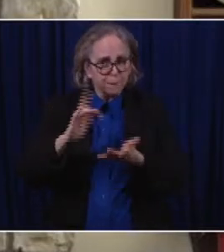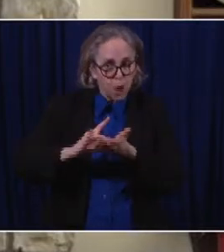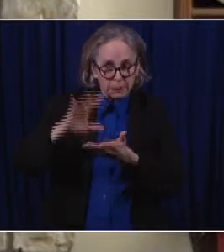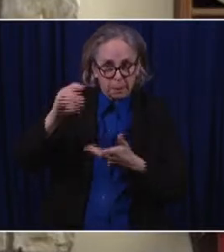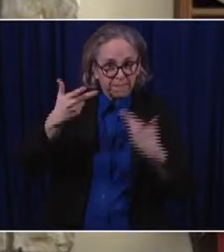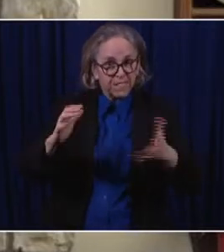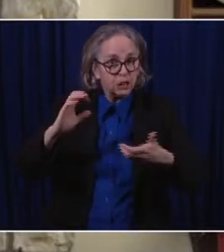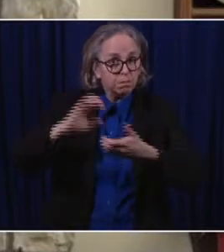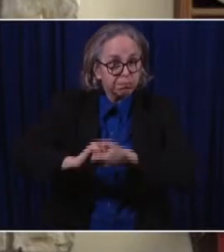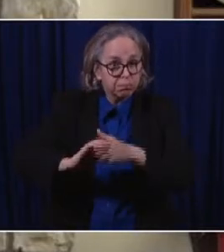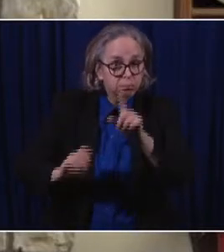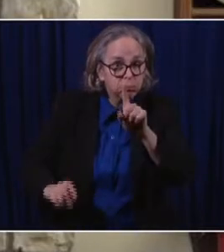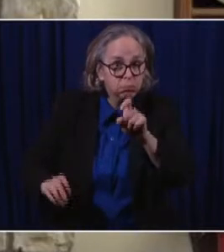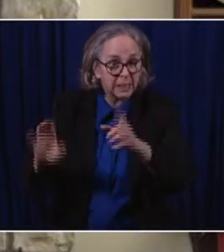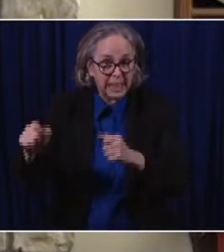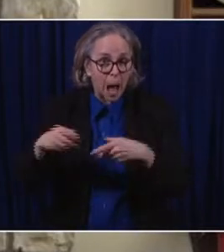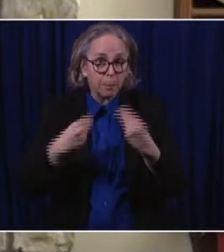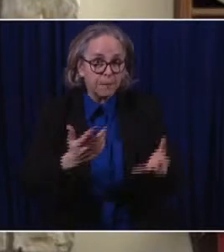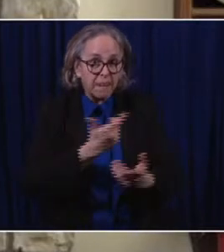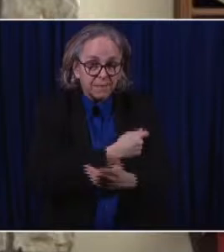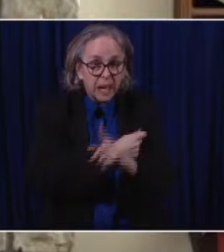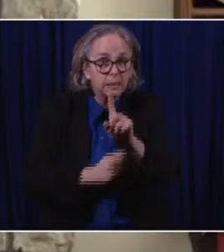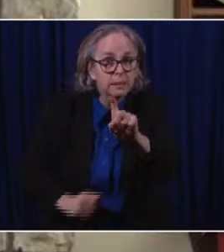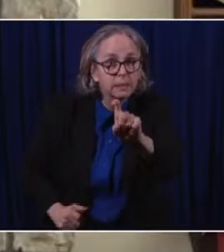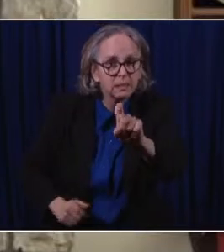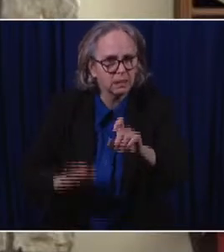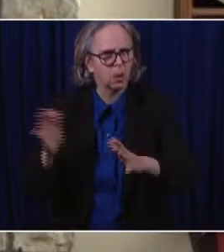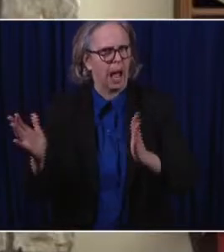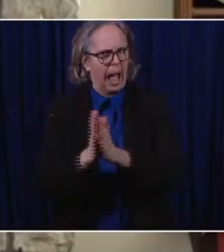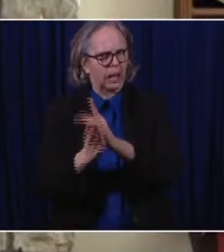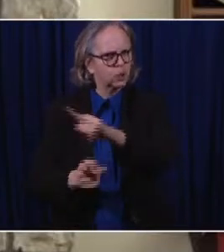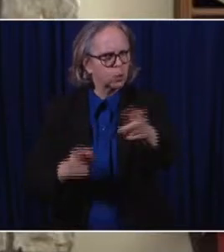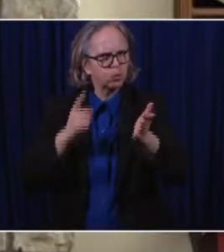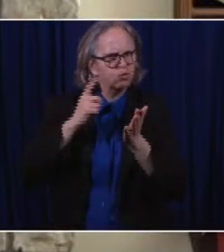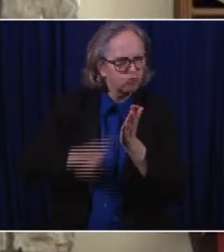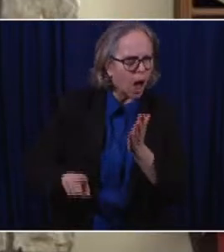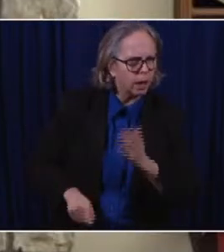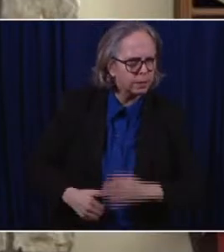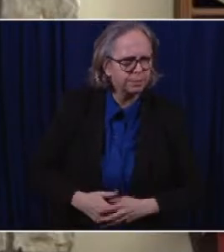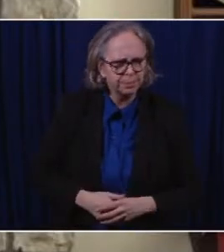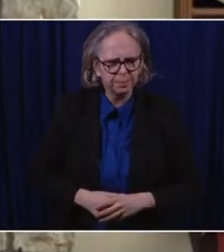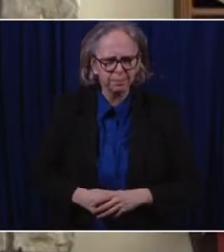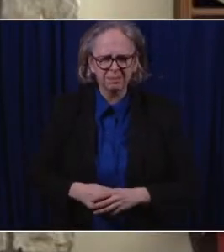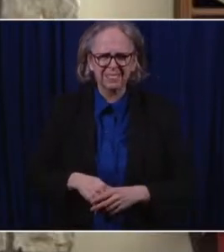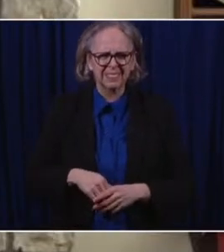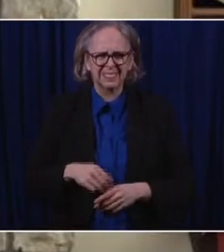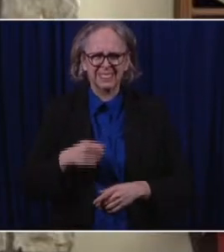vaccine. So they should contact their current pharmacy provider.